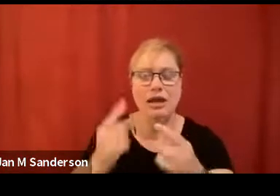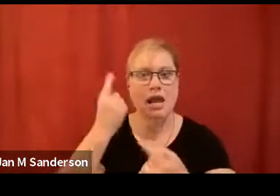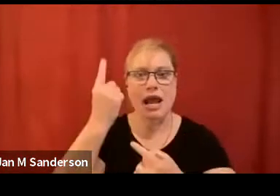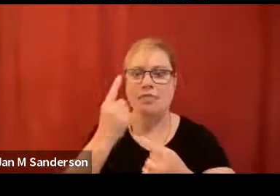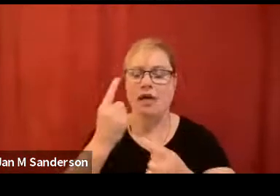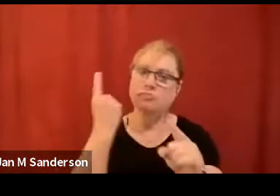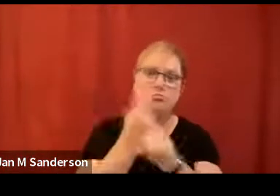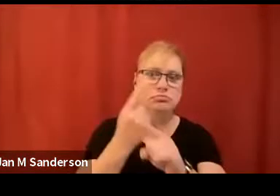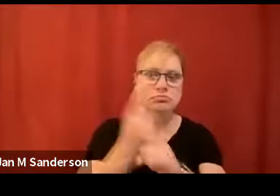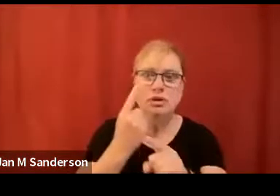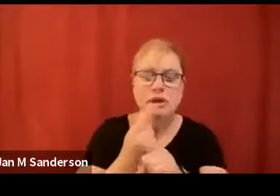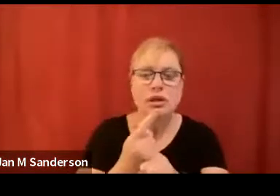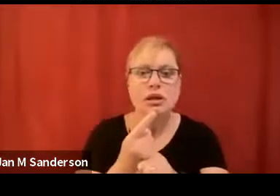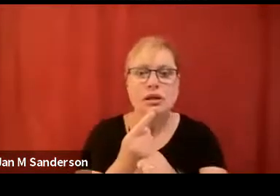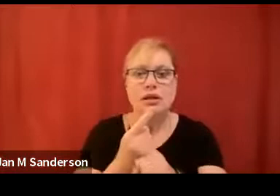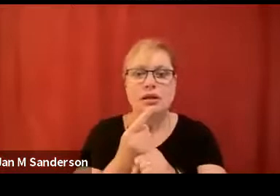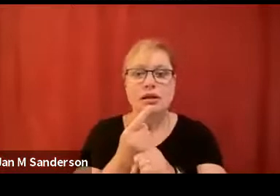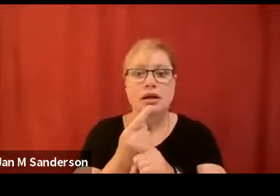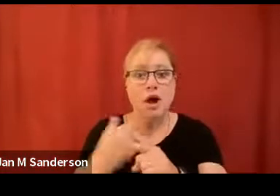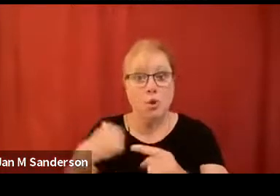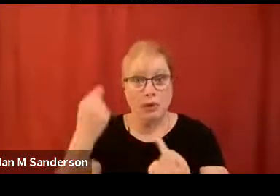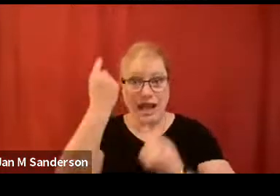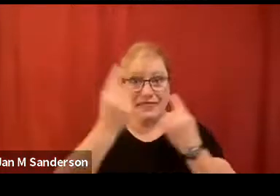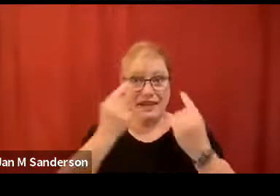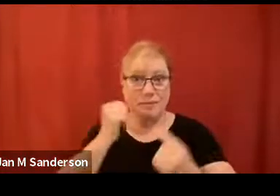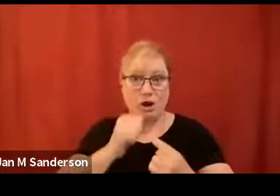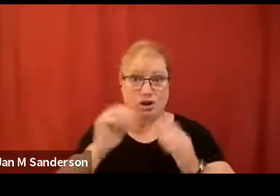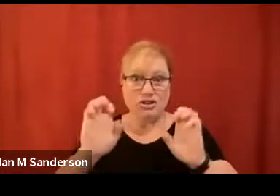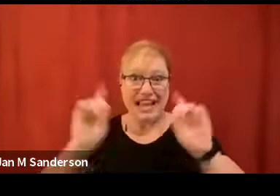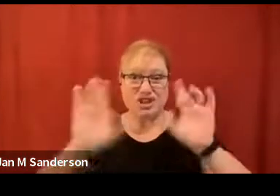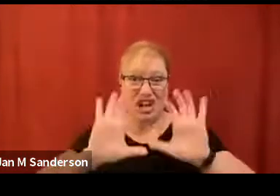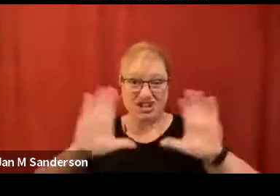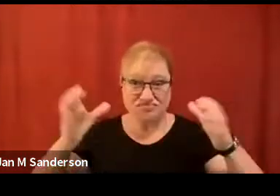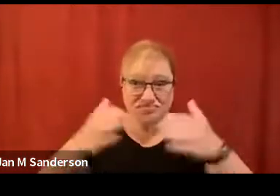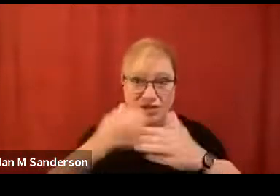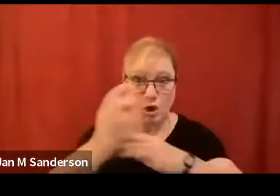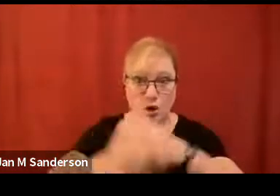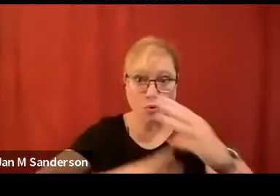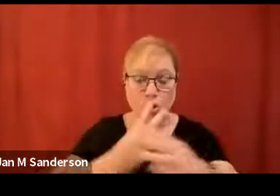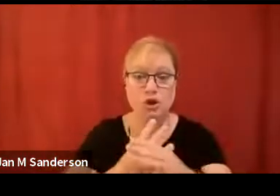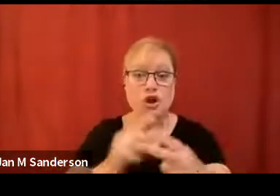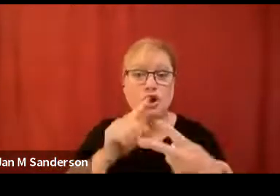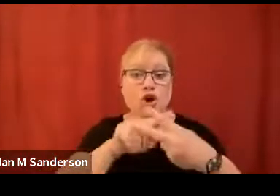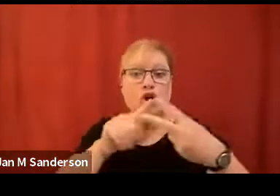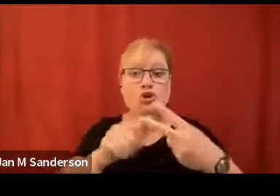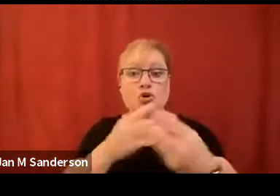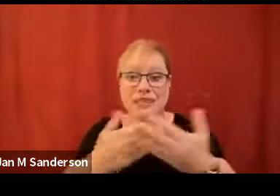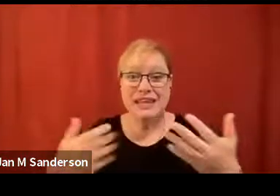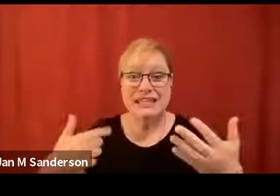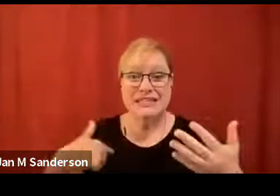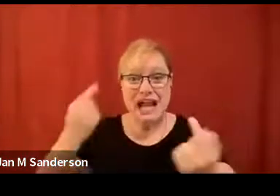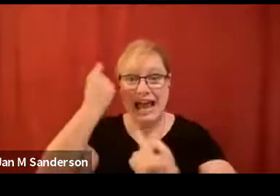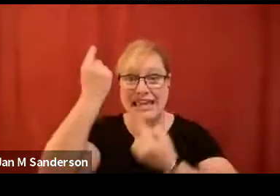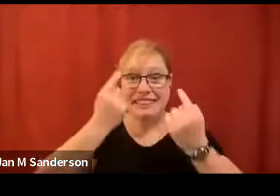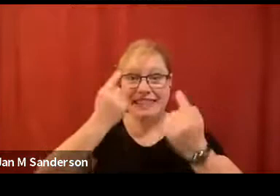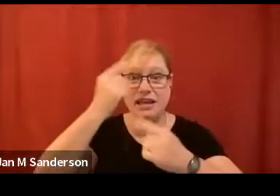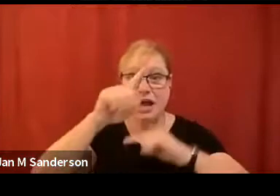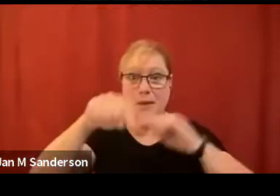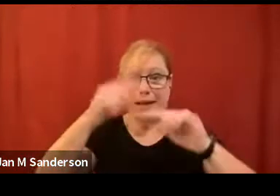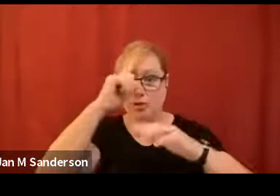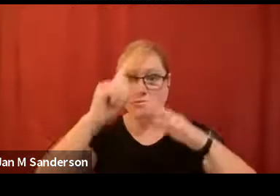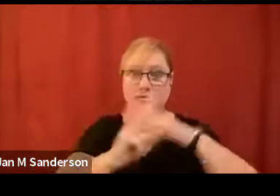think, when I think about girls' education globally, two of the things that jump out to me and always have